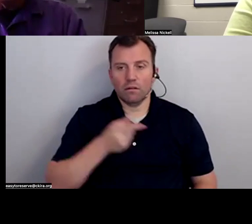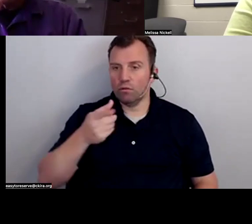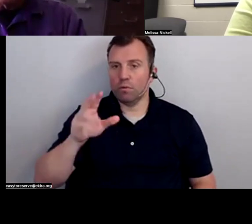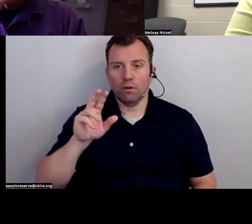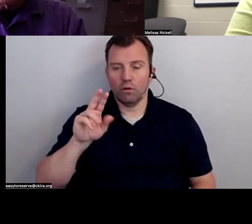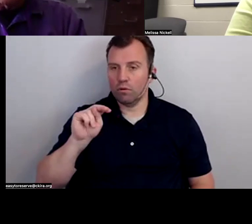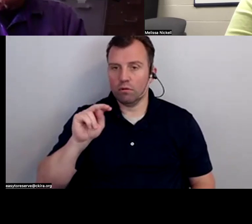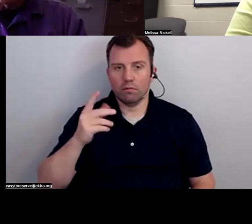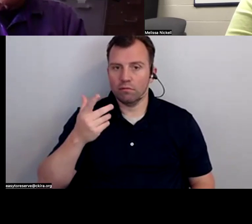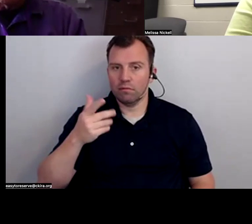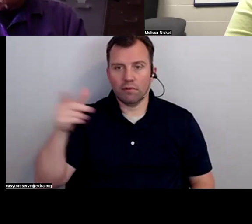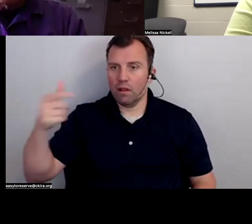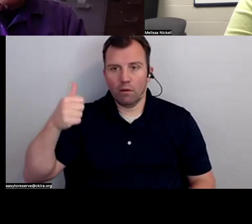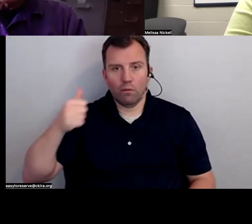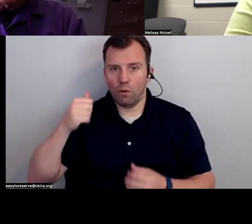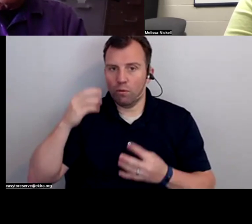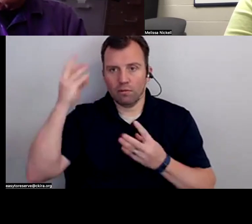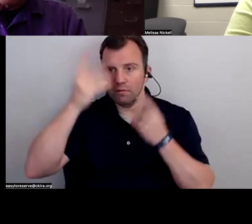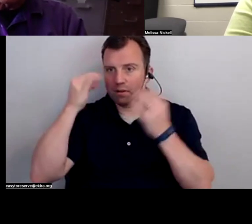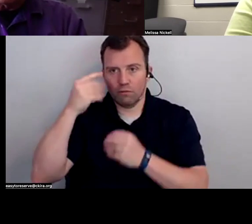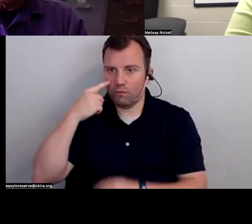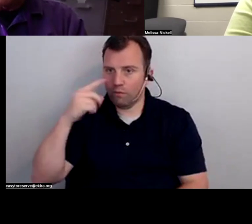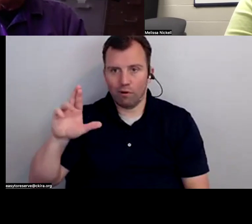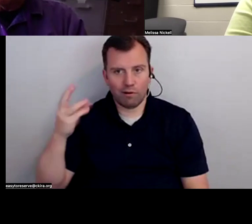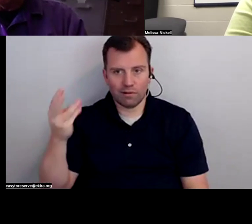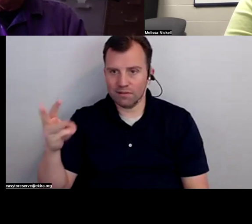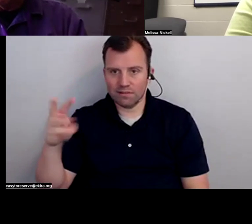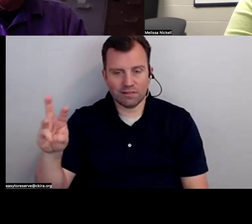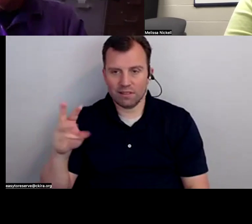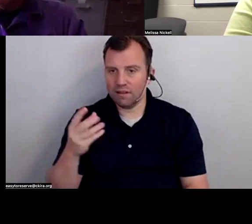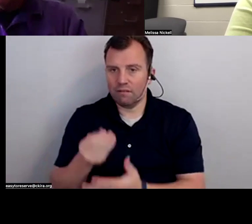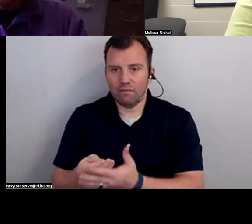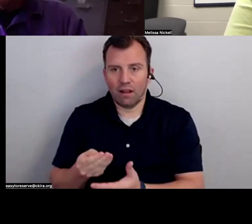longer be considered for R16 funding.